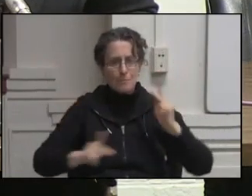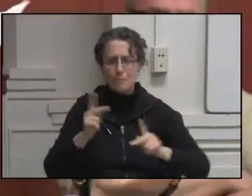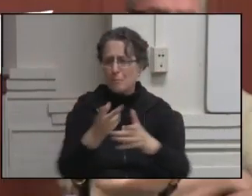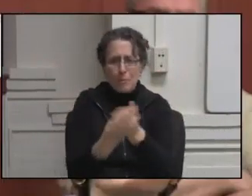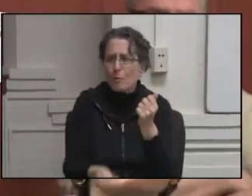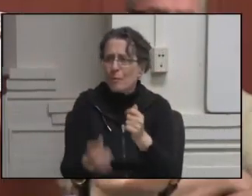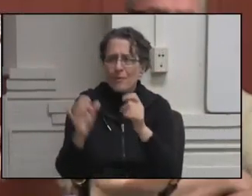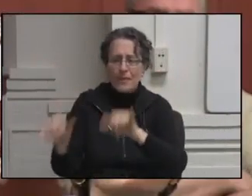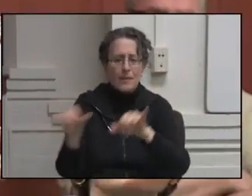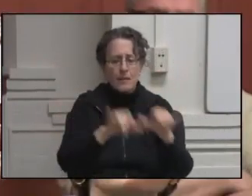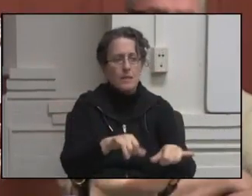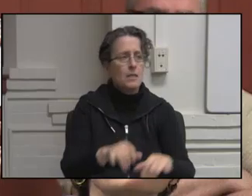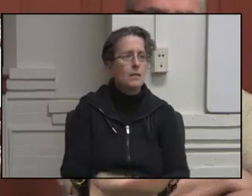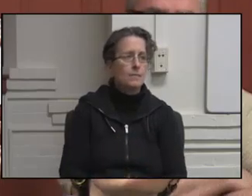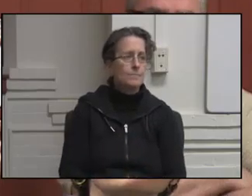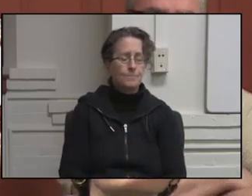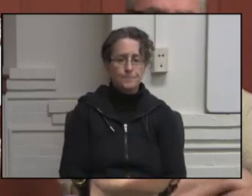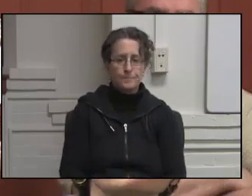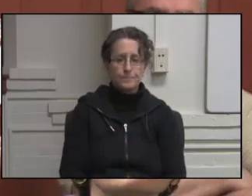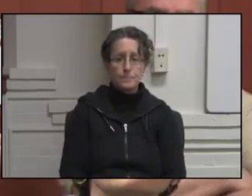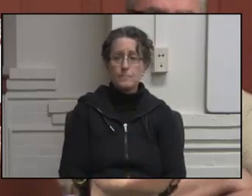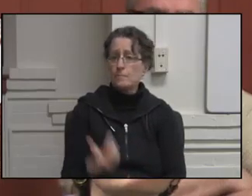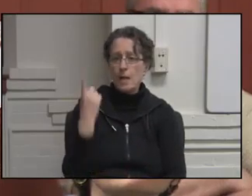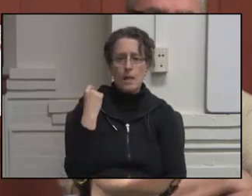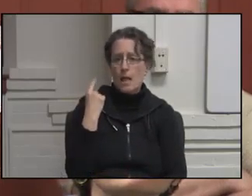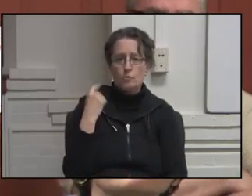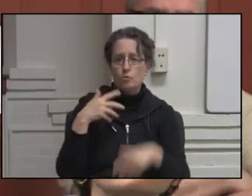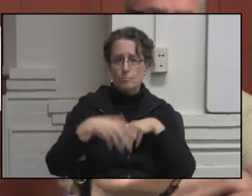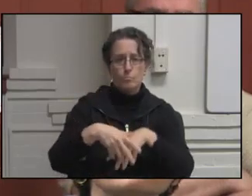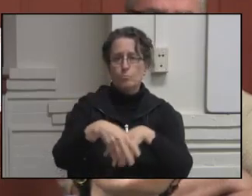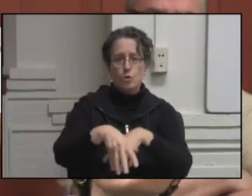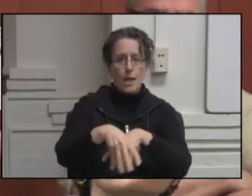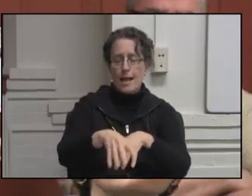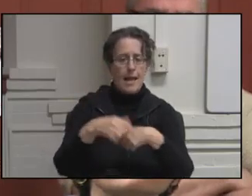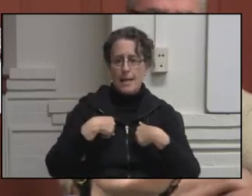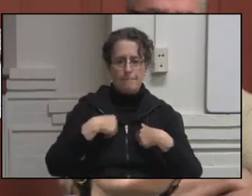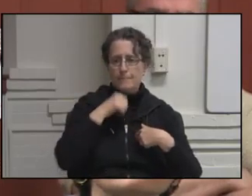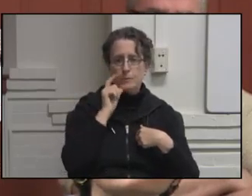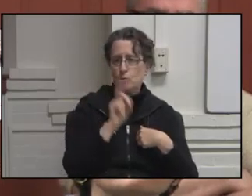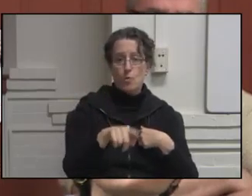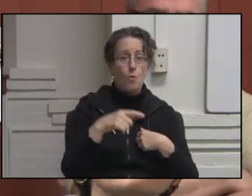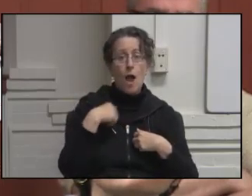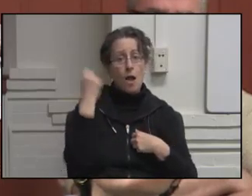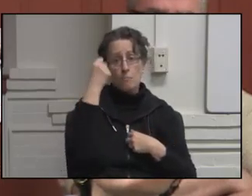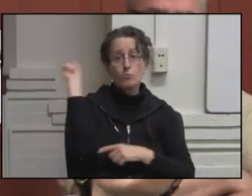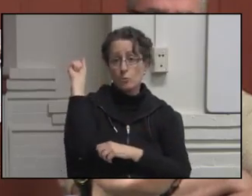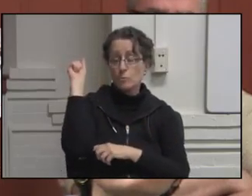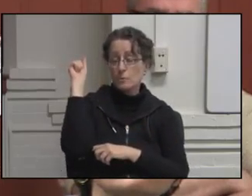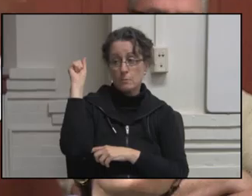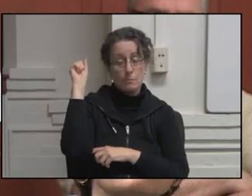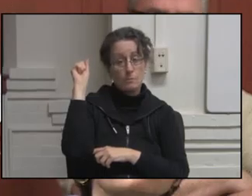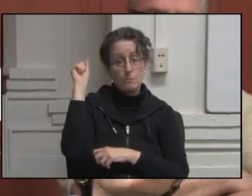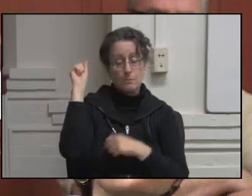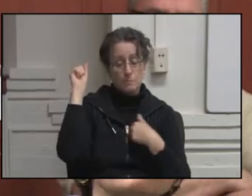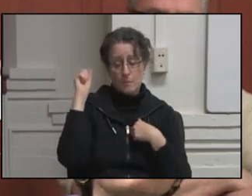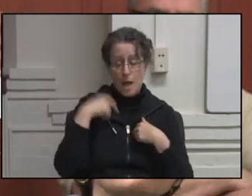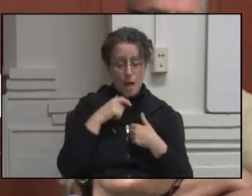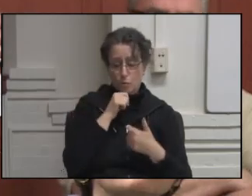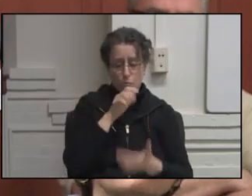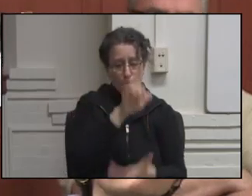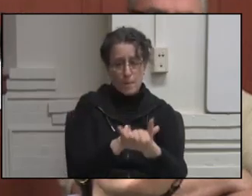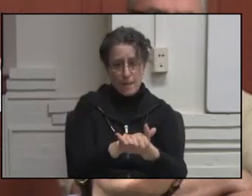I did not attend the last parade. I was boycotting in protest of using